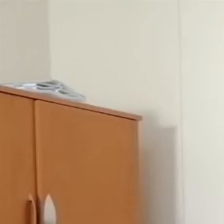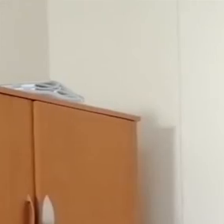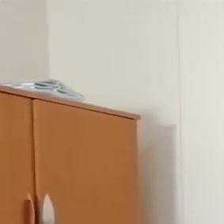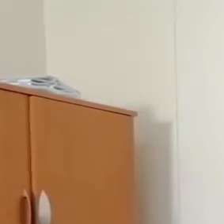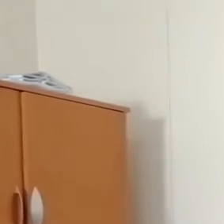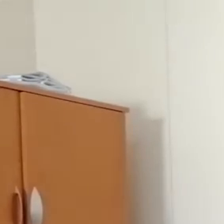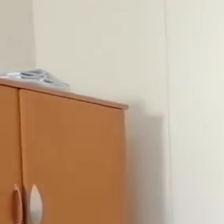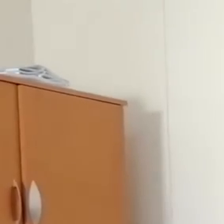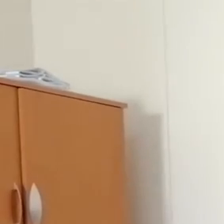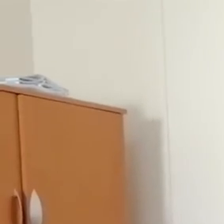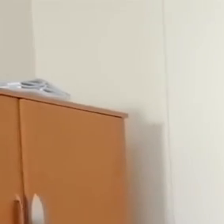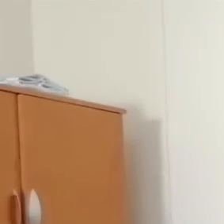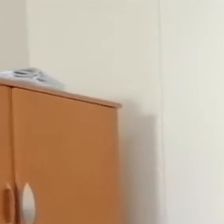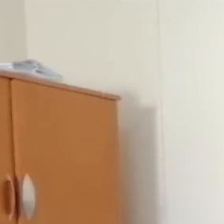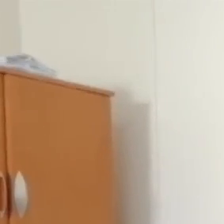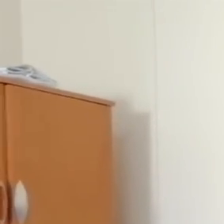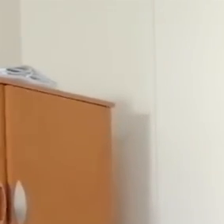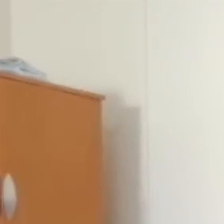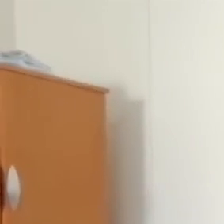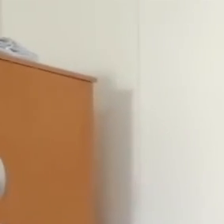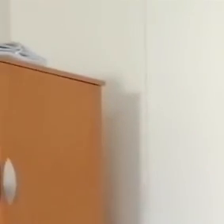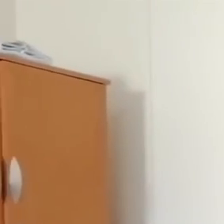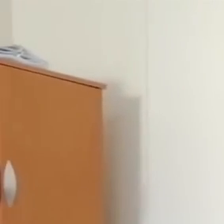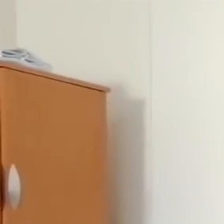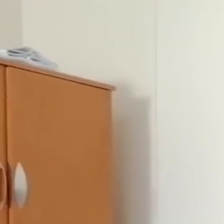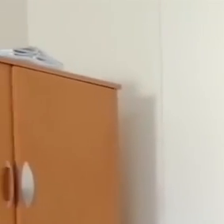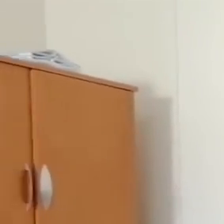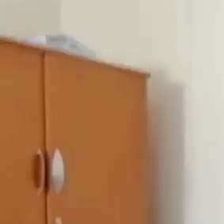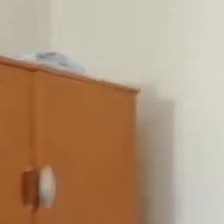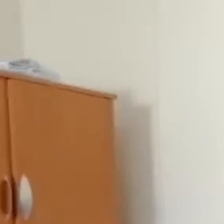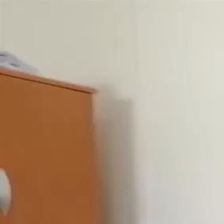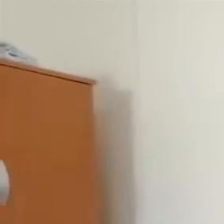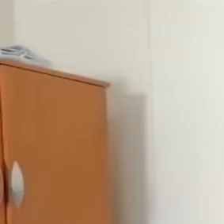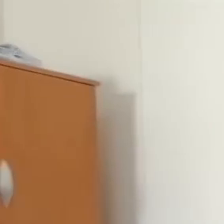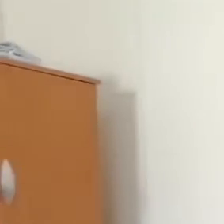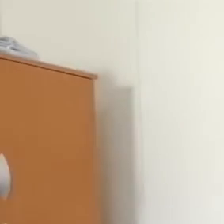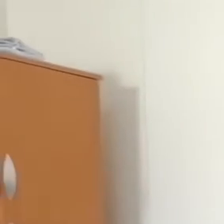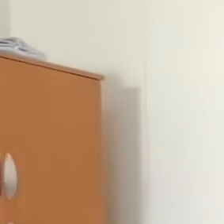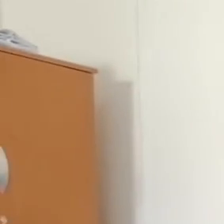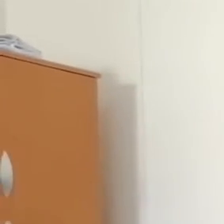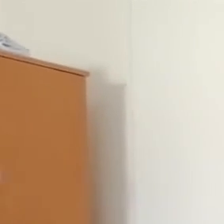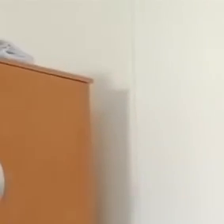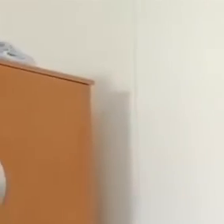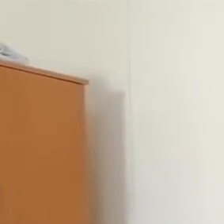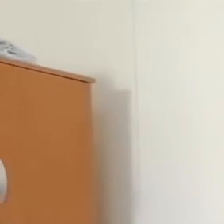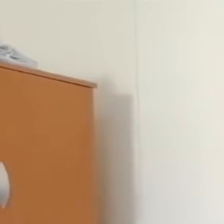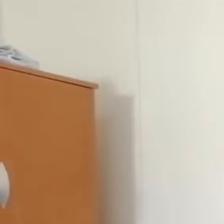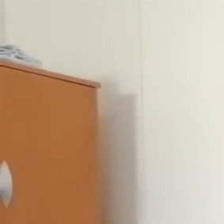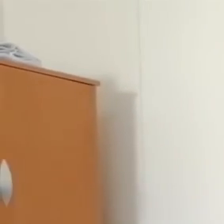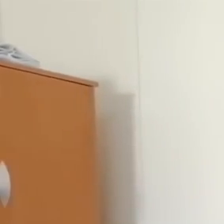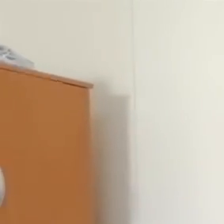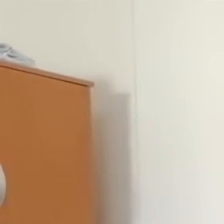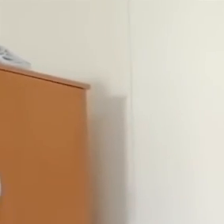it. For example, now for some parents with limited access to this online technology, I'll